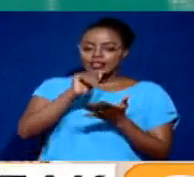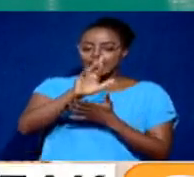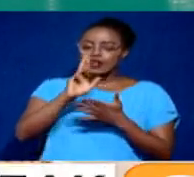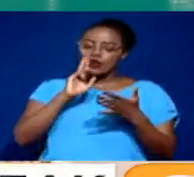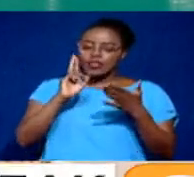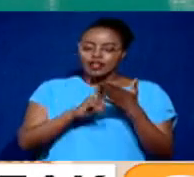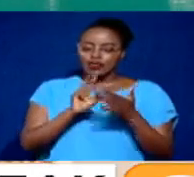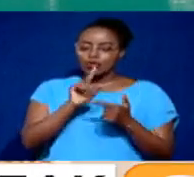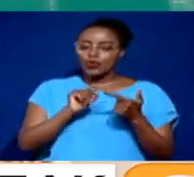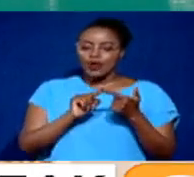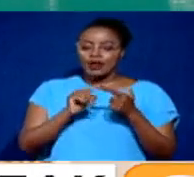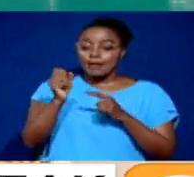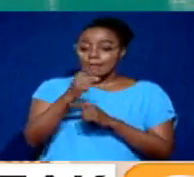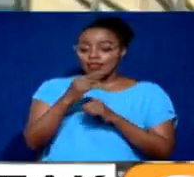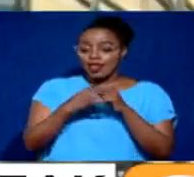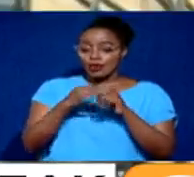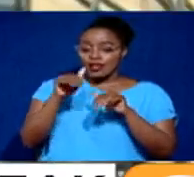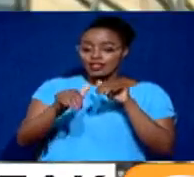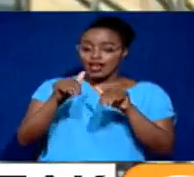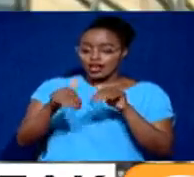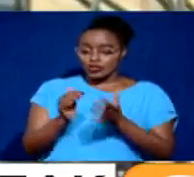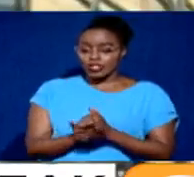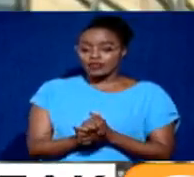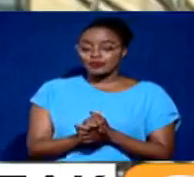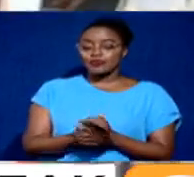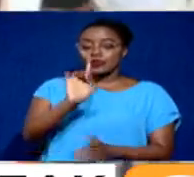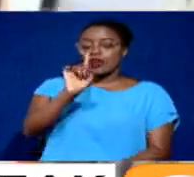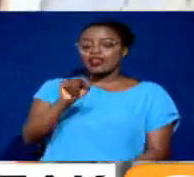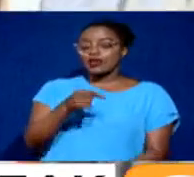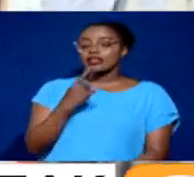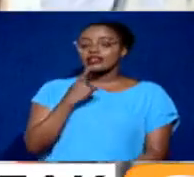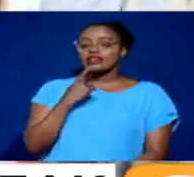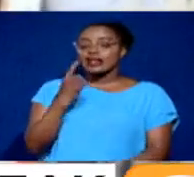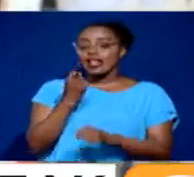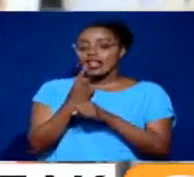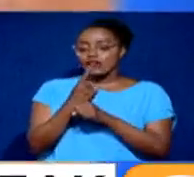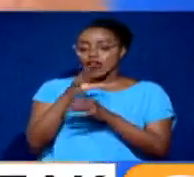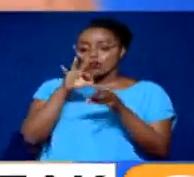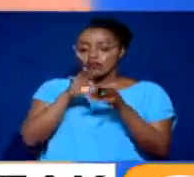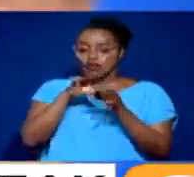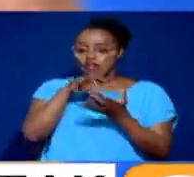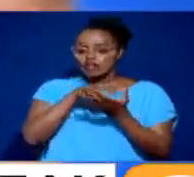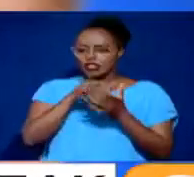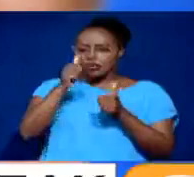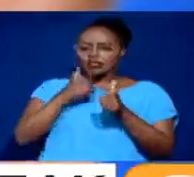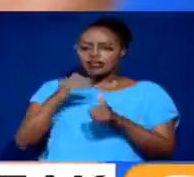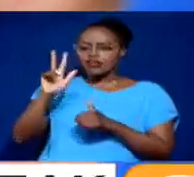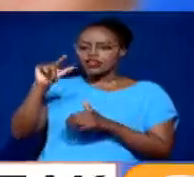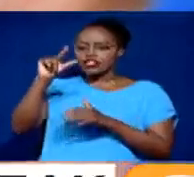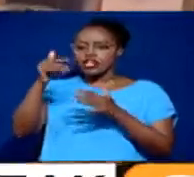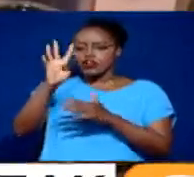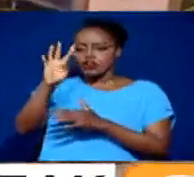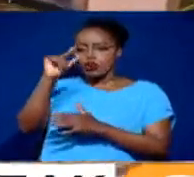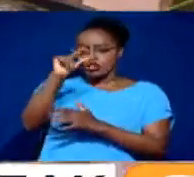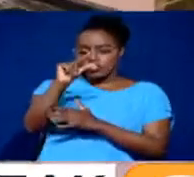transmission in August 2022. The issue of the 1,111 polling stations lacking 3G and